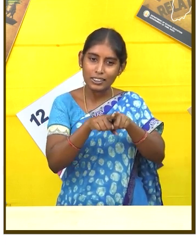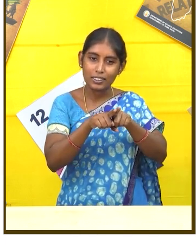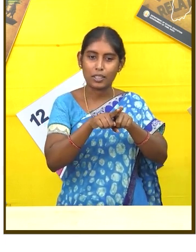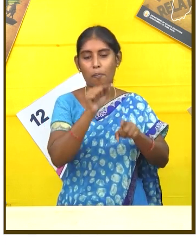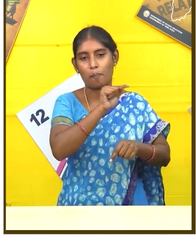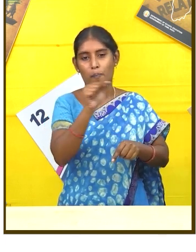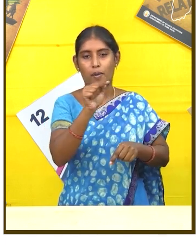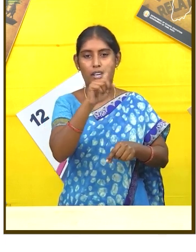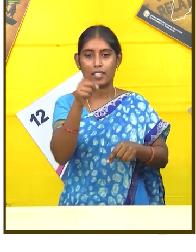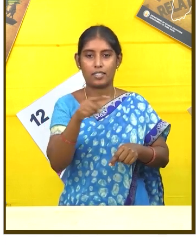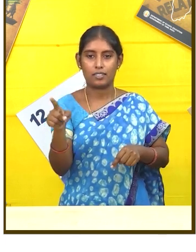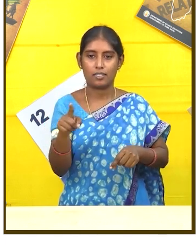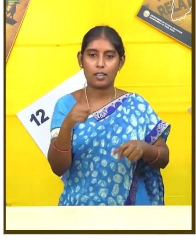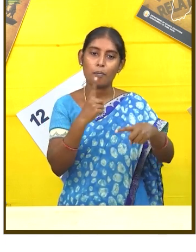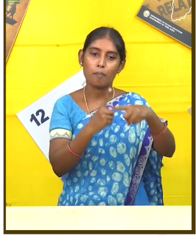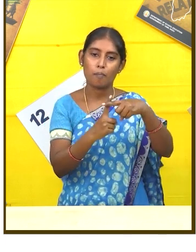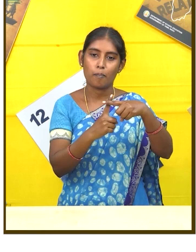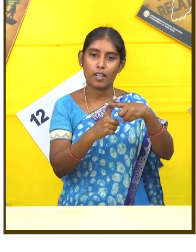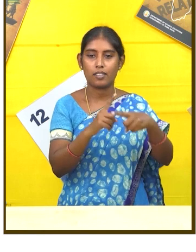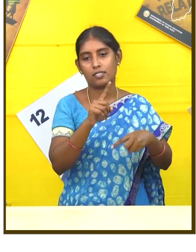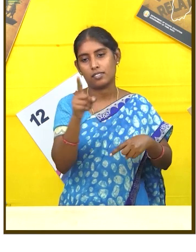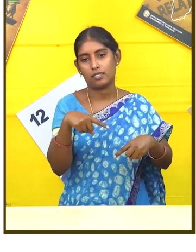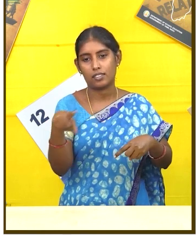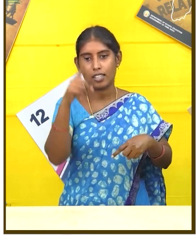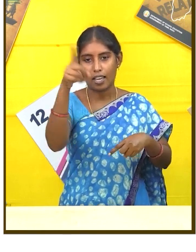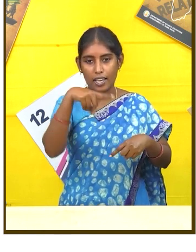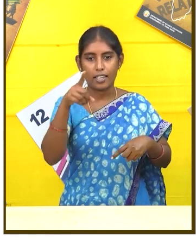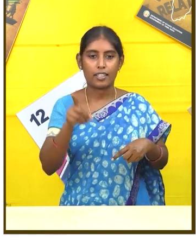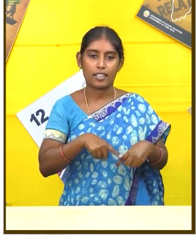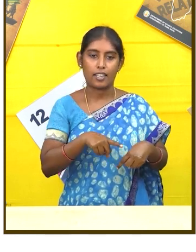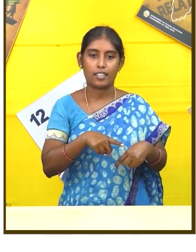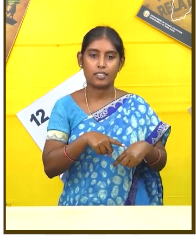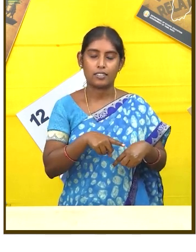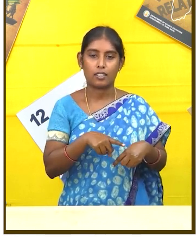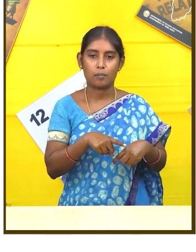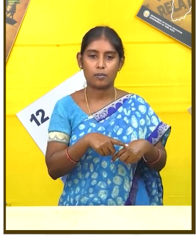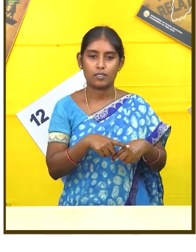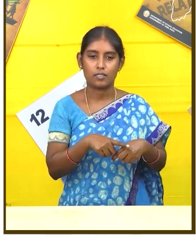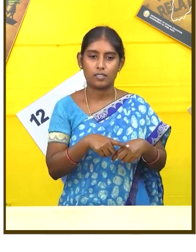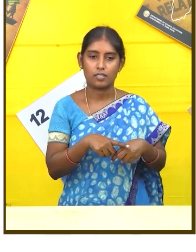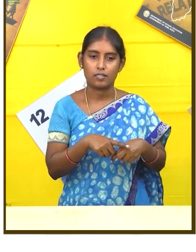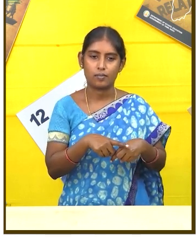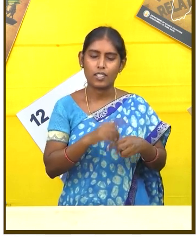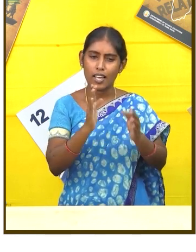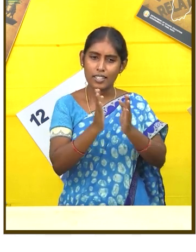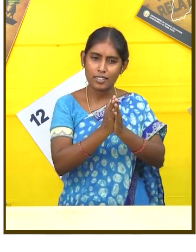the z. So we have to take another two equations and we have to cancel z alone, not the other x and